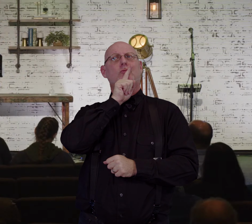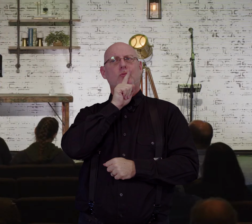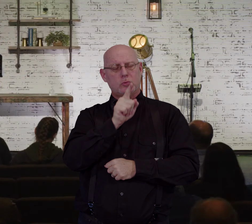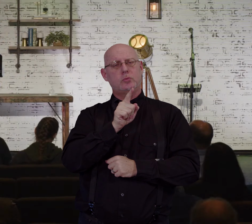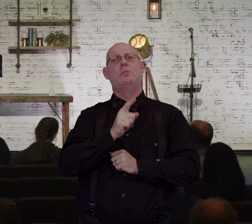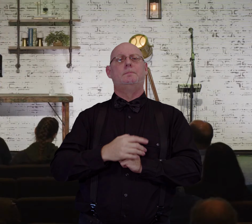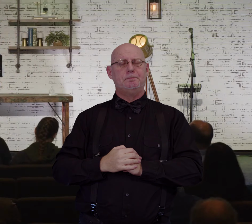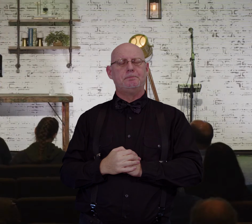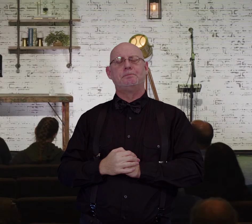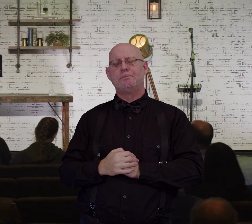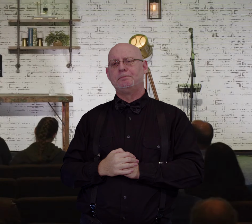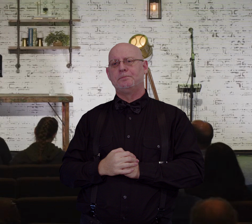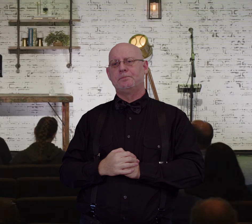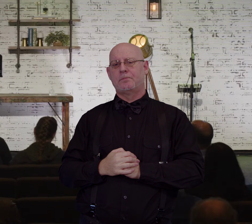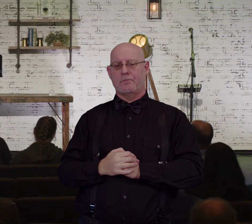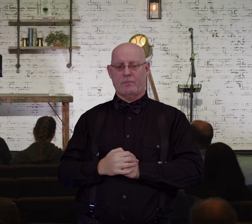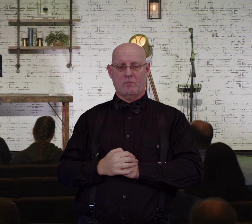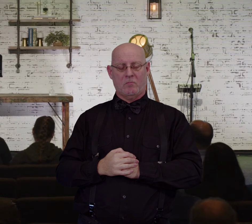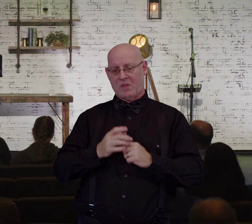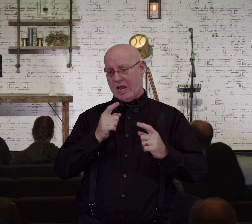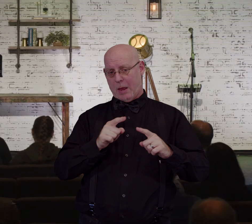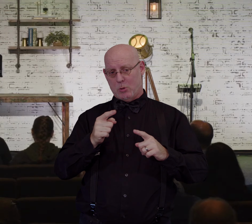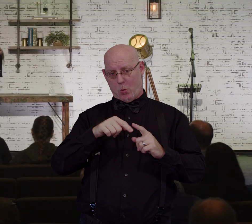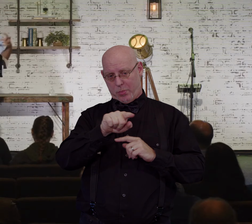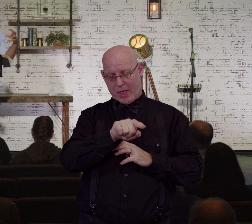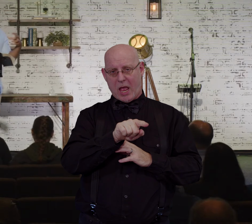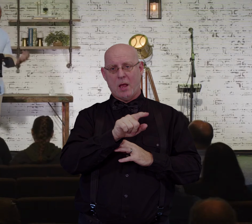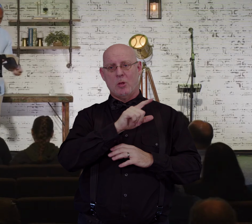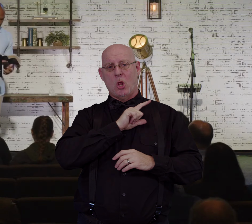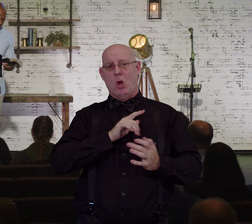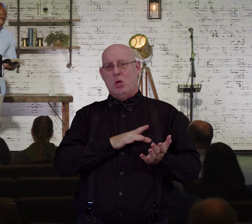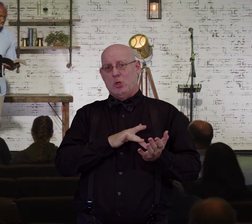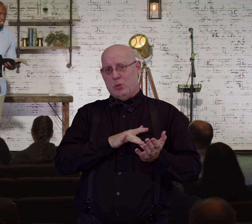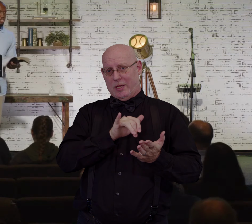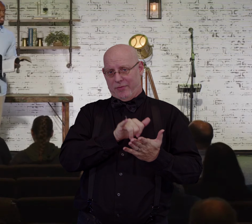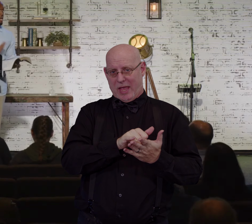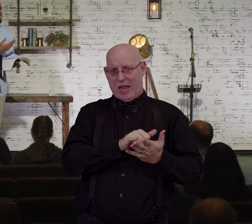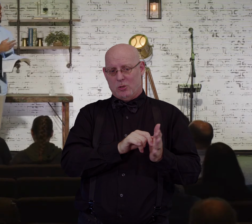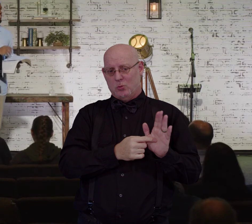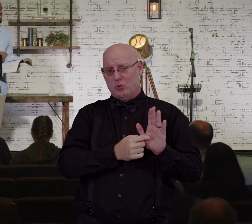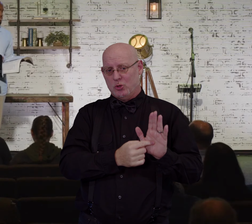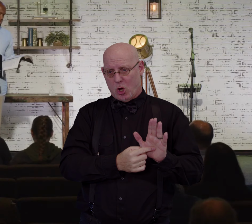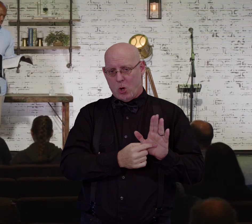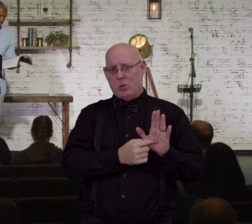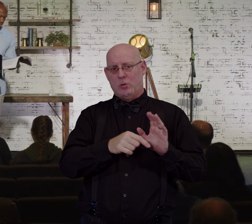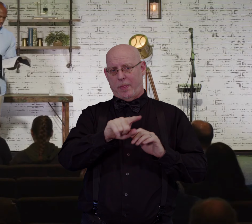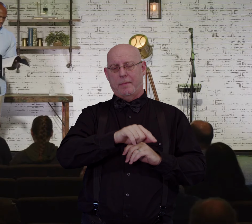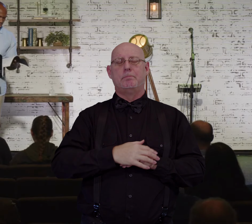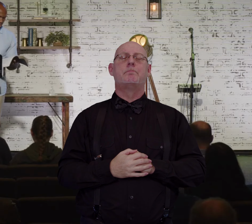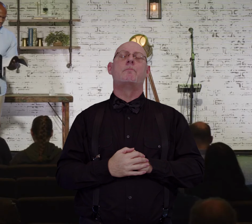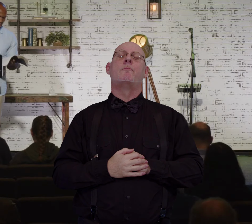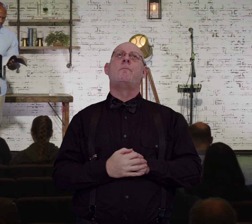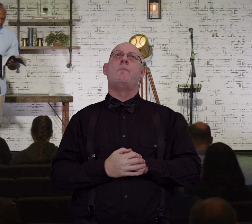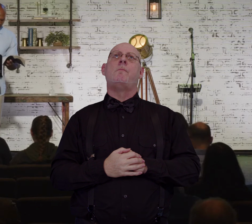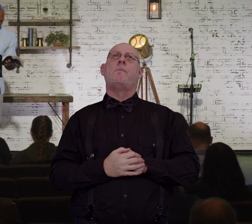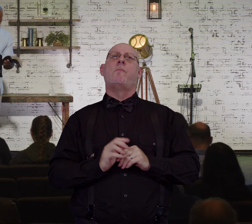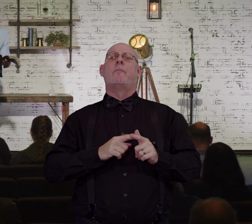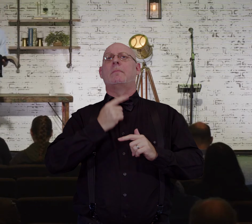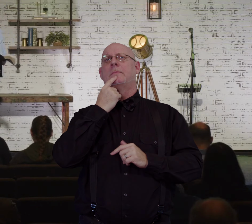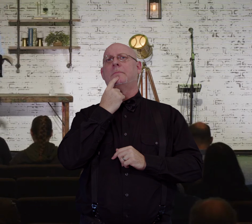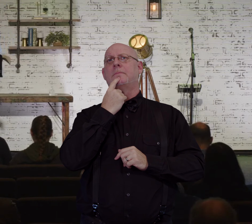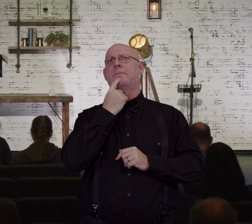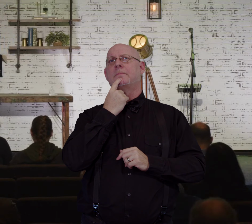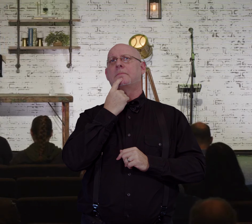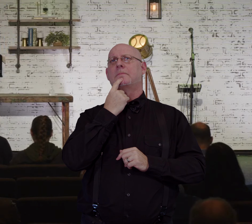genuine and real. And so as it happened to them, that the Lord uses that to demonstrate this to them. And then he says